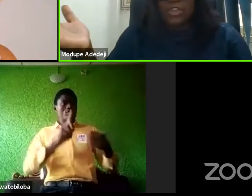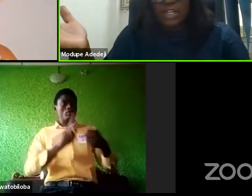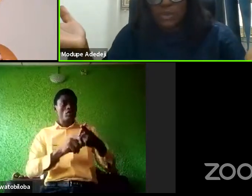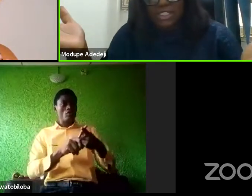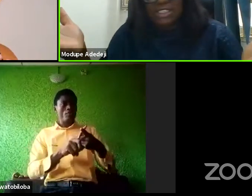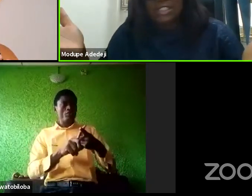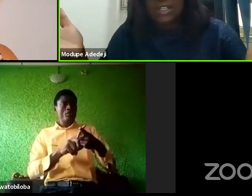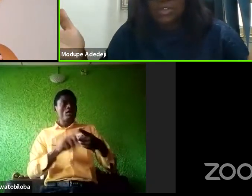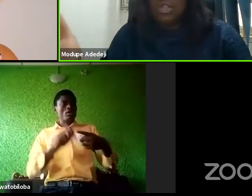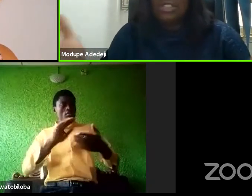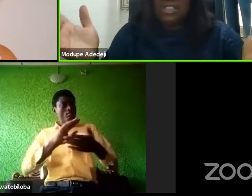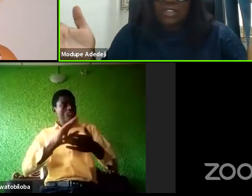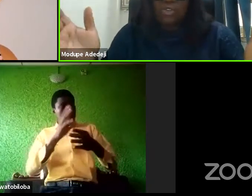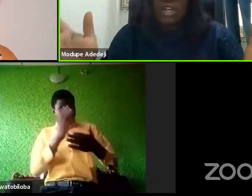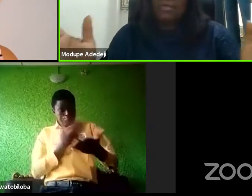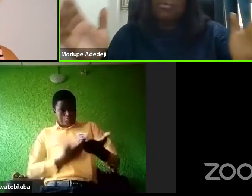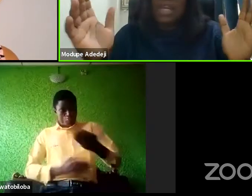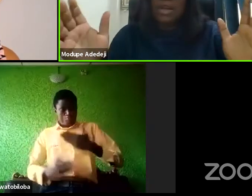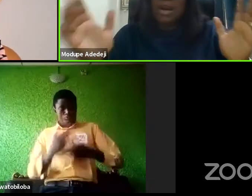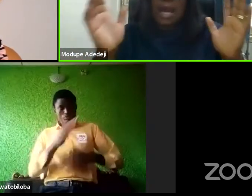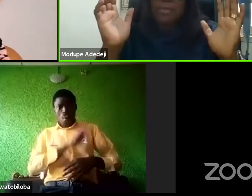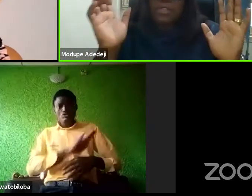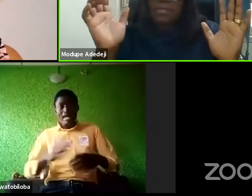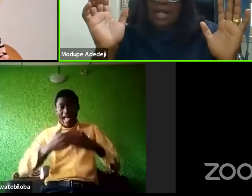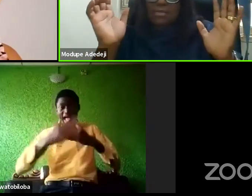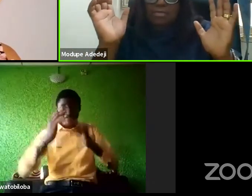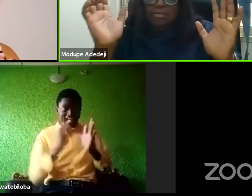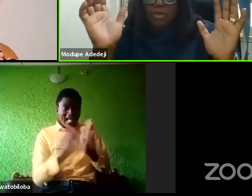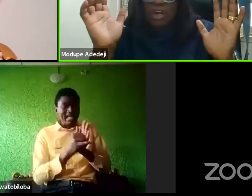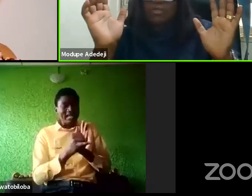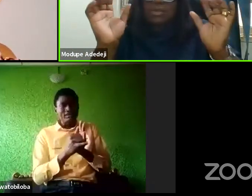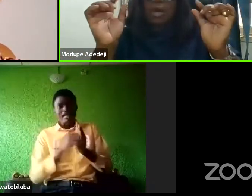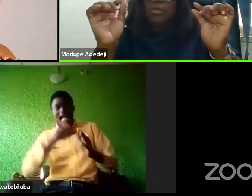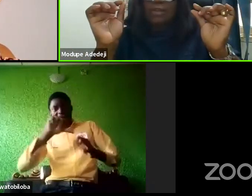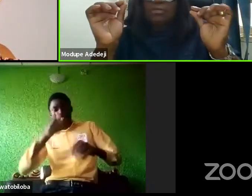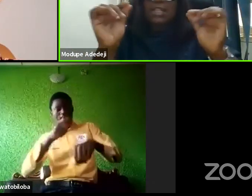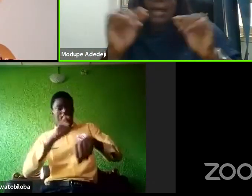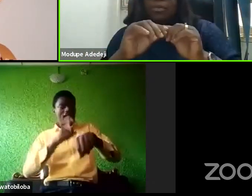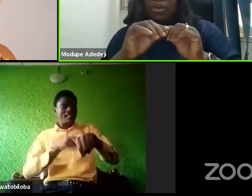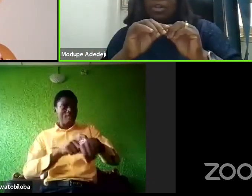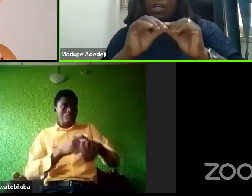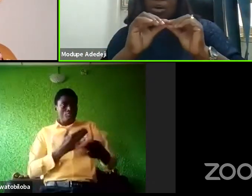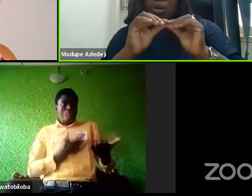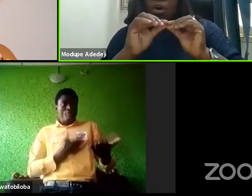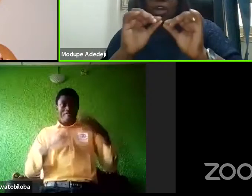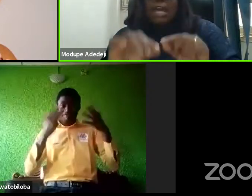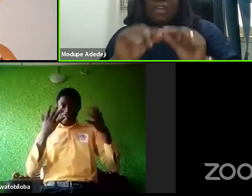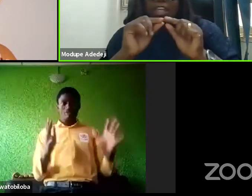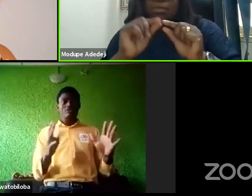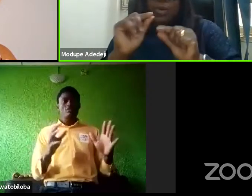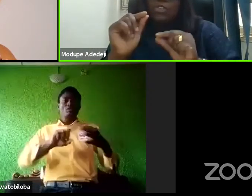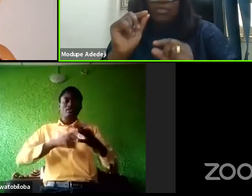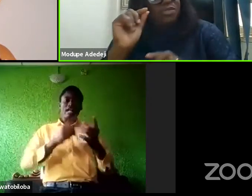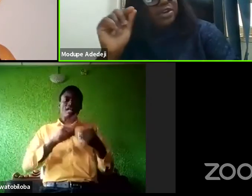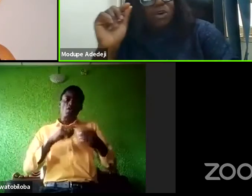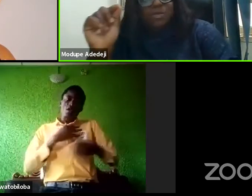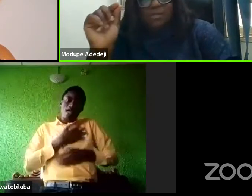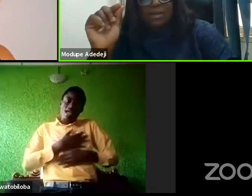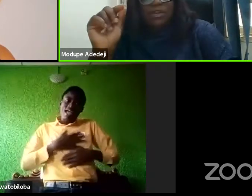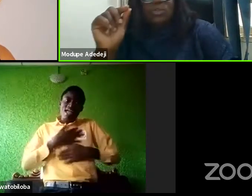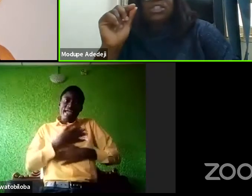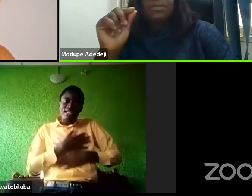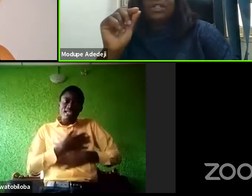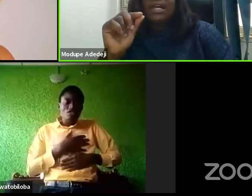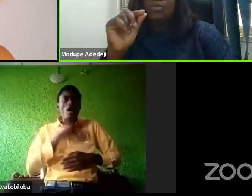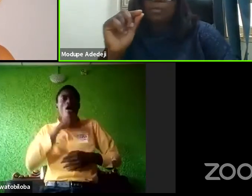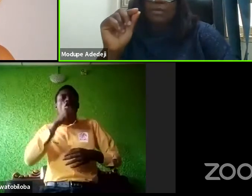you have to enjoy old age. So it's in stages. So you have to make optimal, you have to make that period of your life, each point of it very